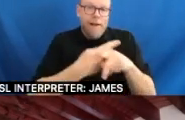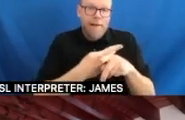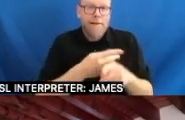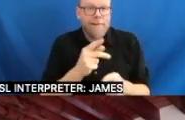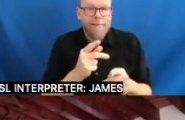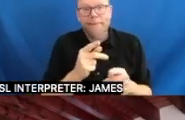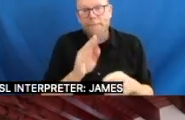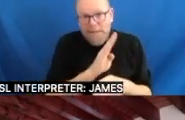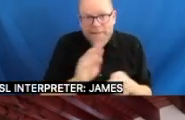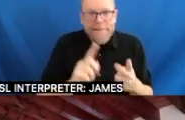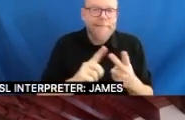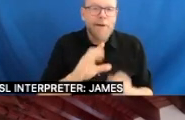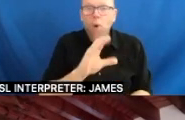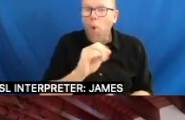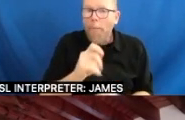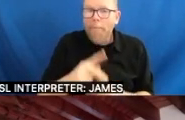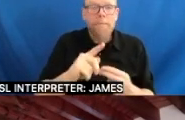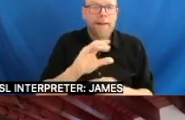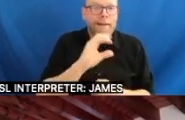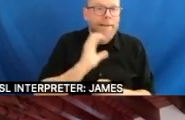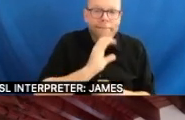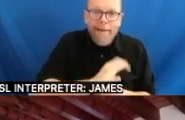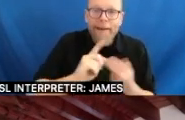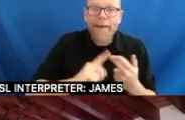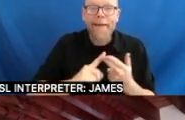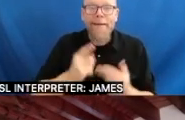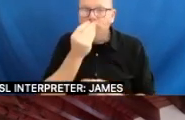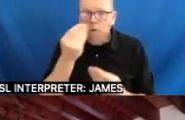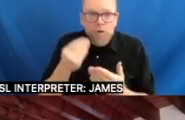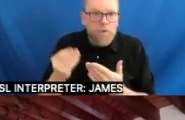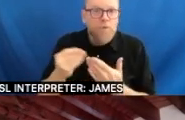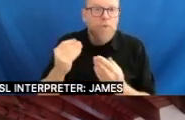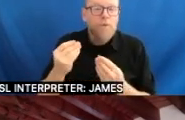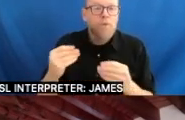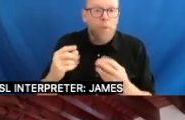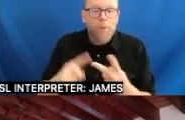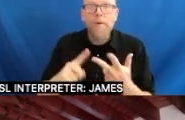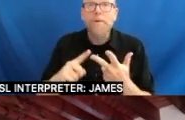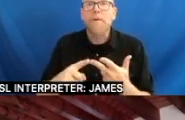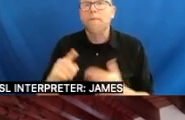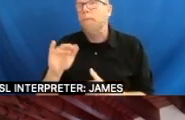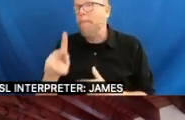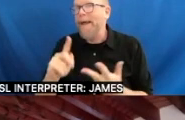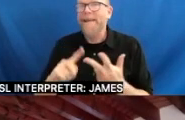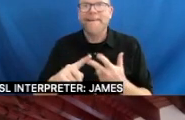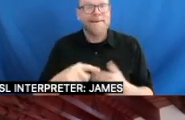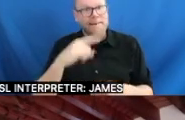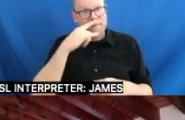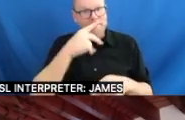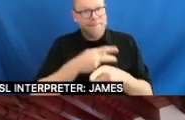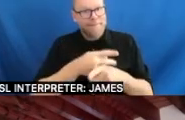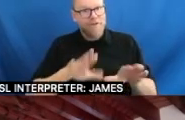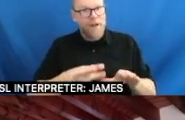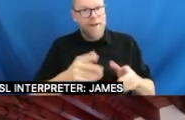owned cafes, grocery stores, banks, childcare arrangements. You can probably think of